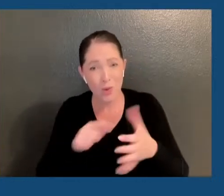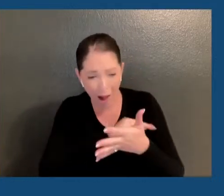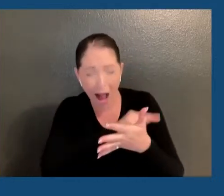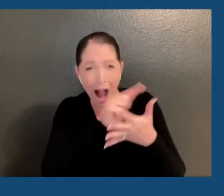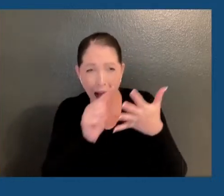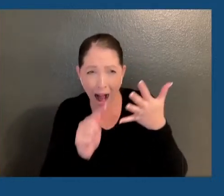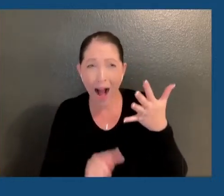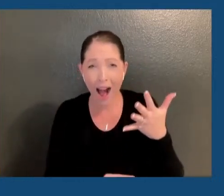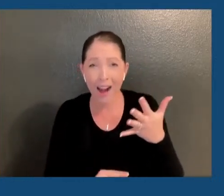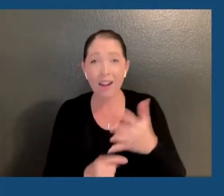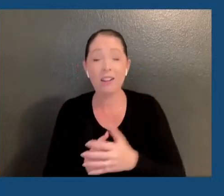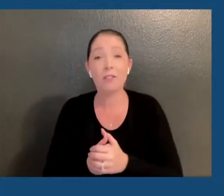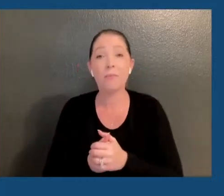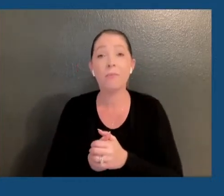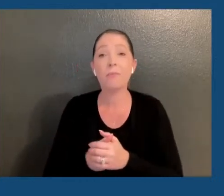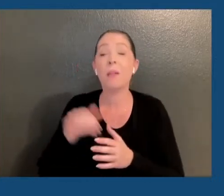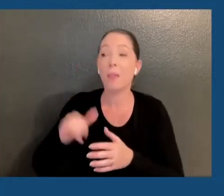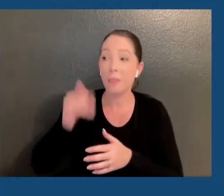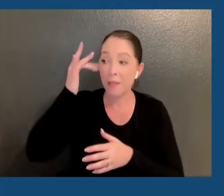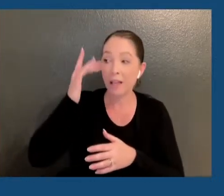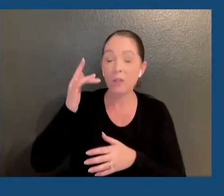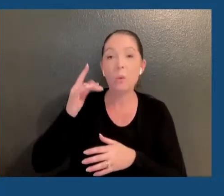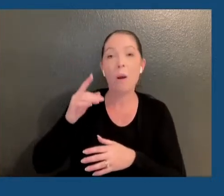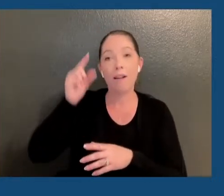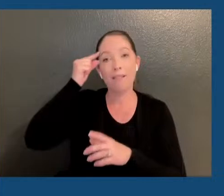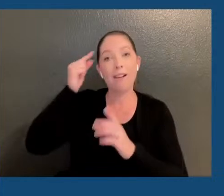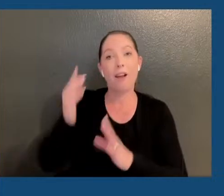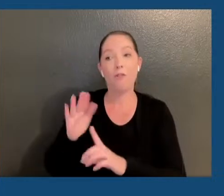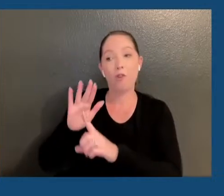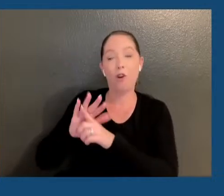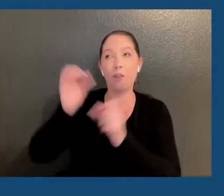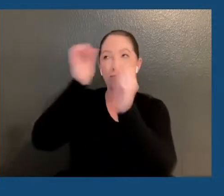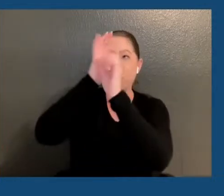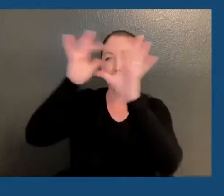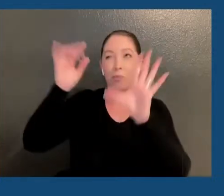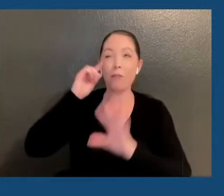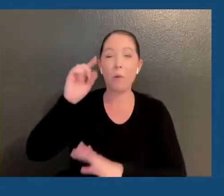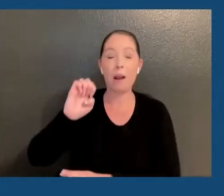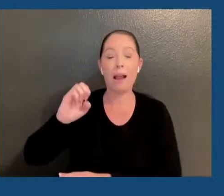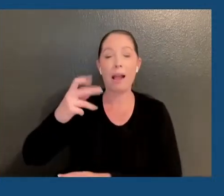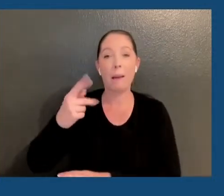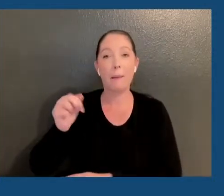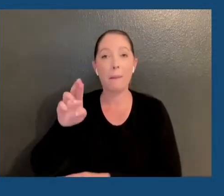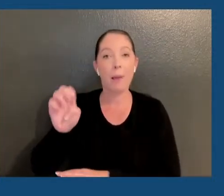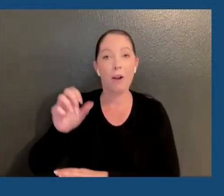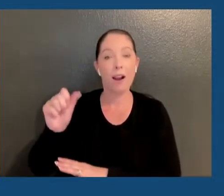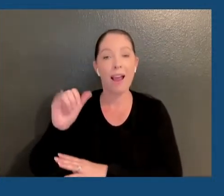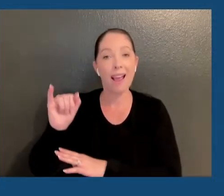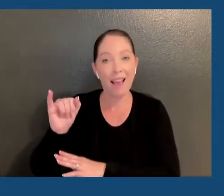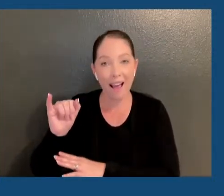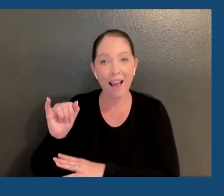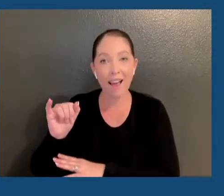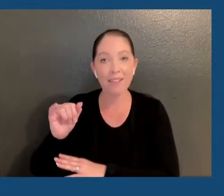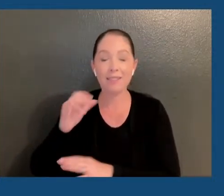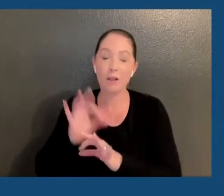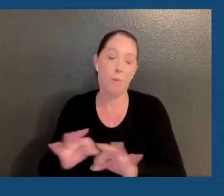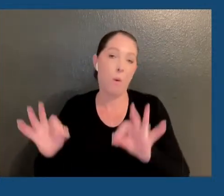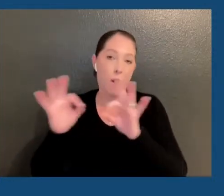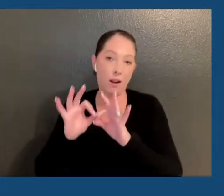Hochul's vision for Empire AI. We cannot allow corporations alone to control the most powerful